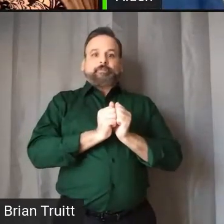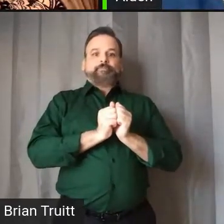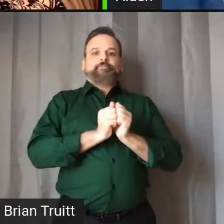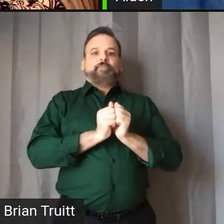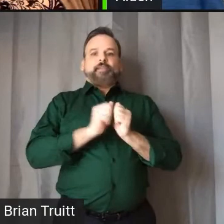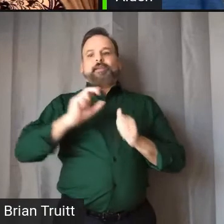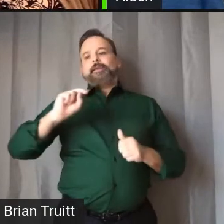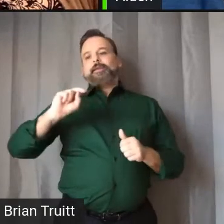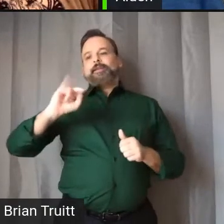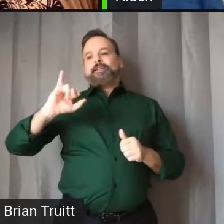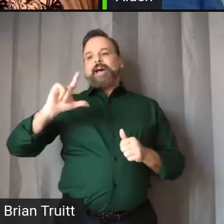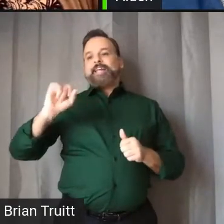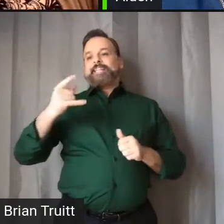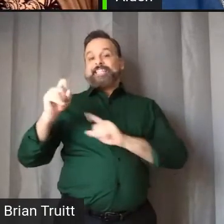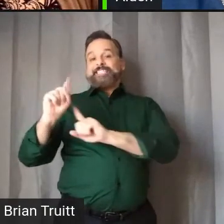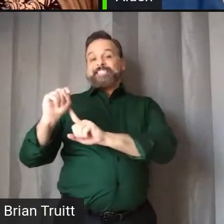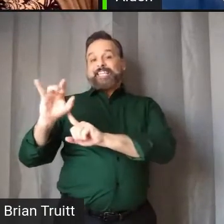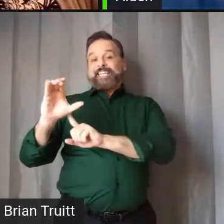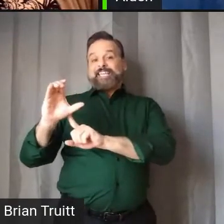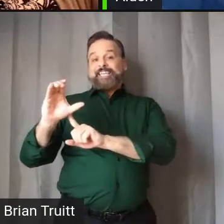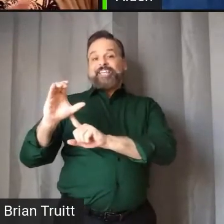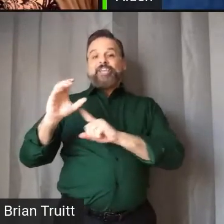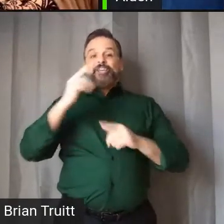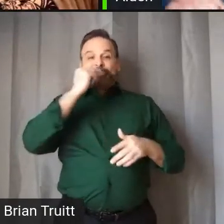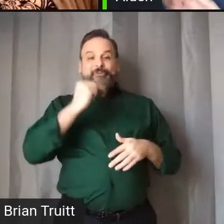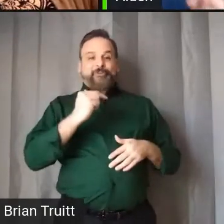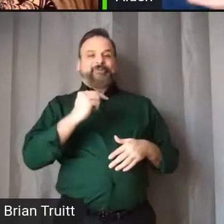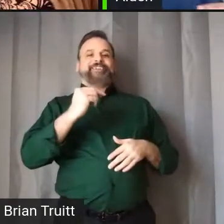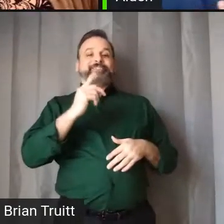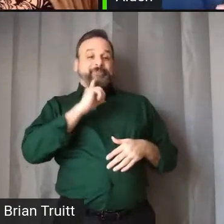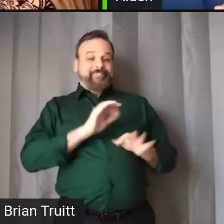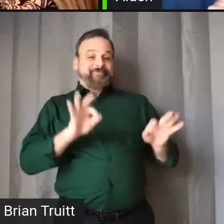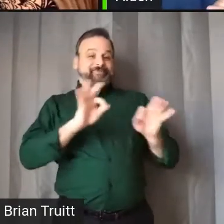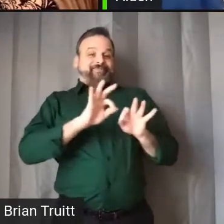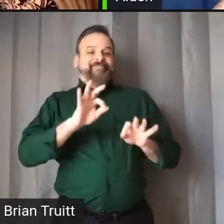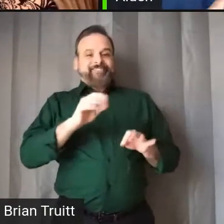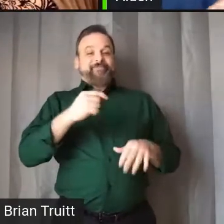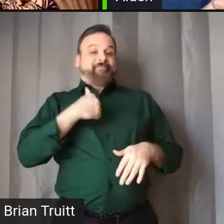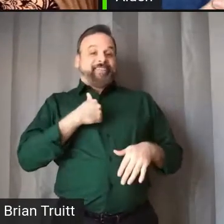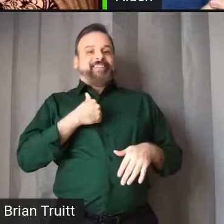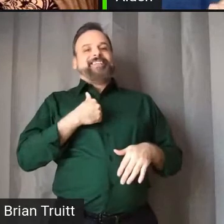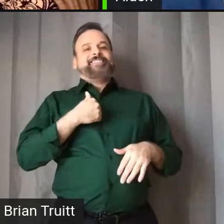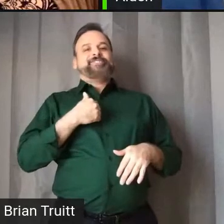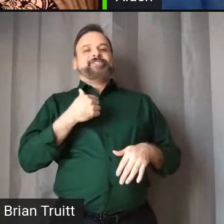nihilistic humor is a big thing in Cemetery Boys. So kind of like